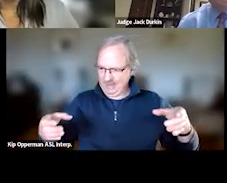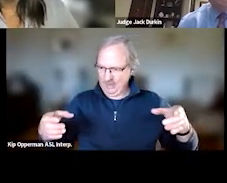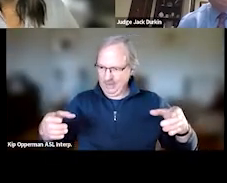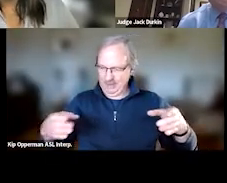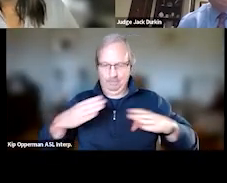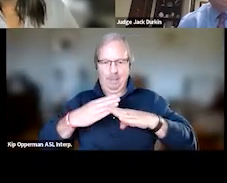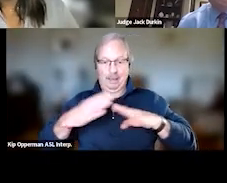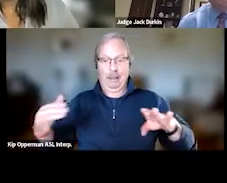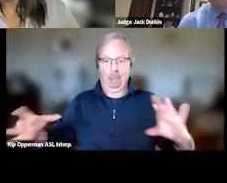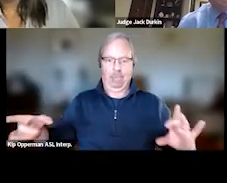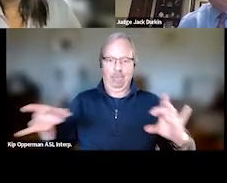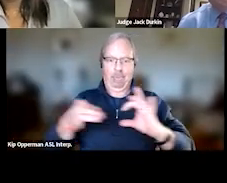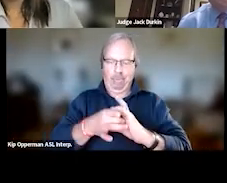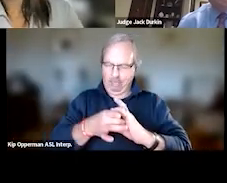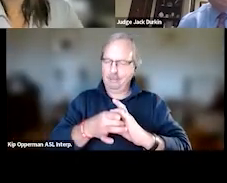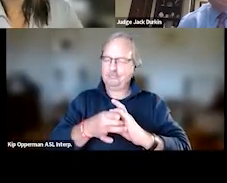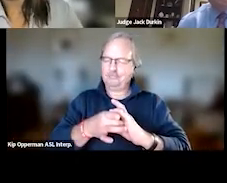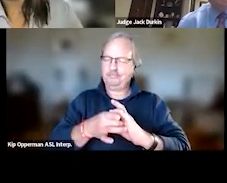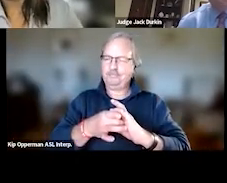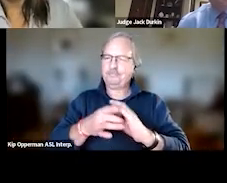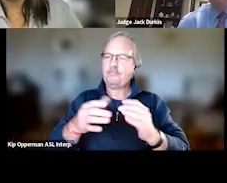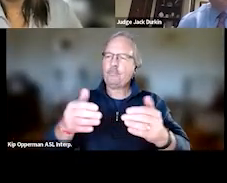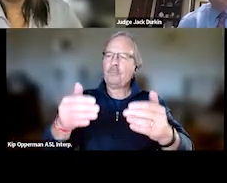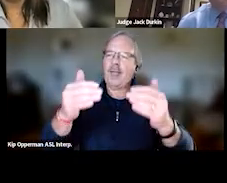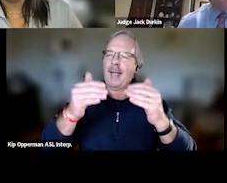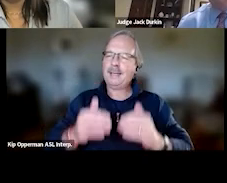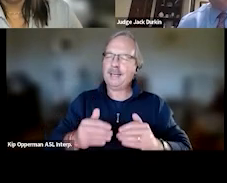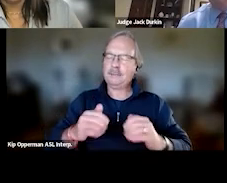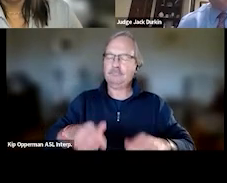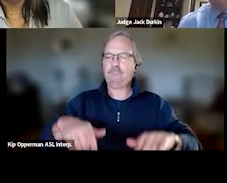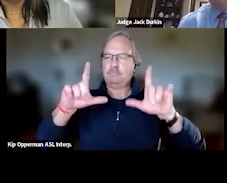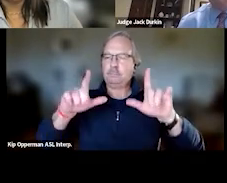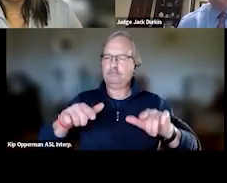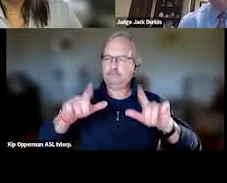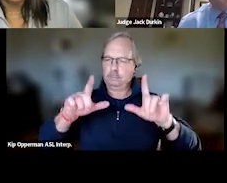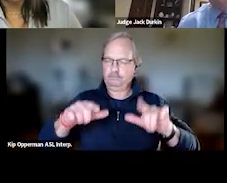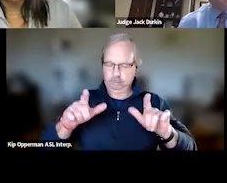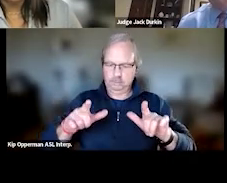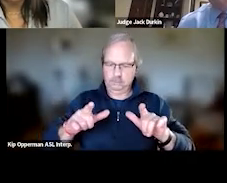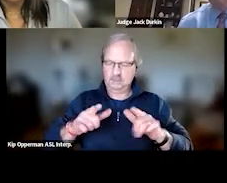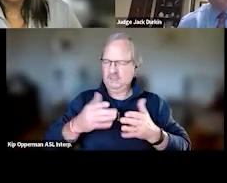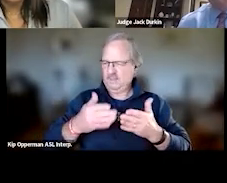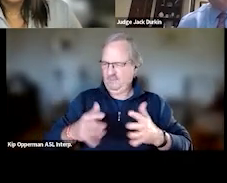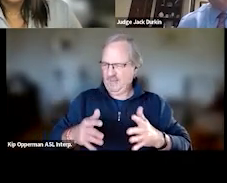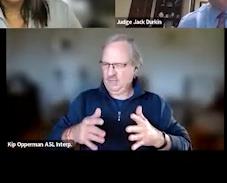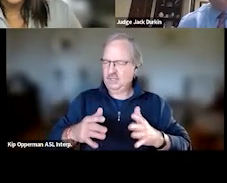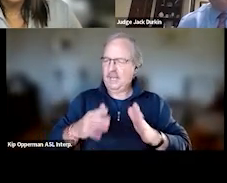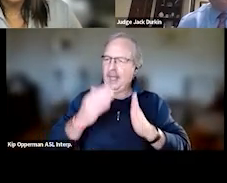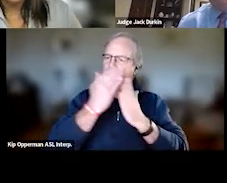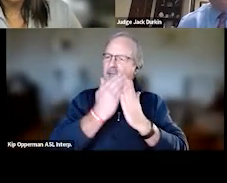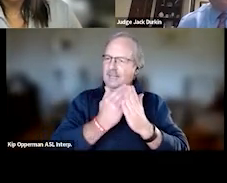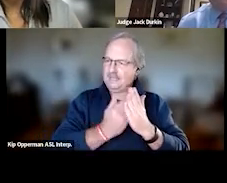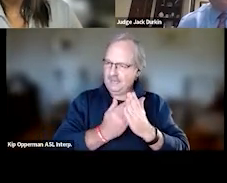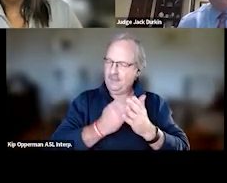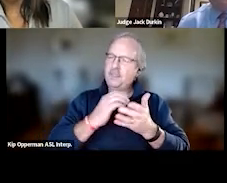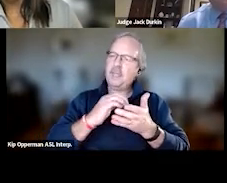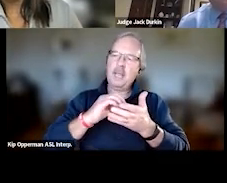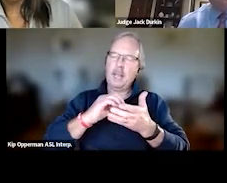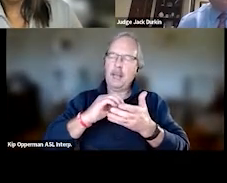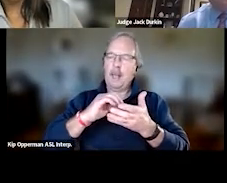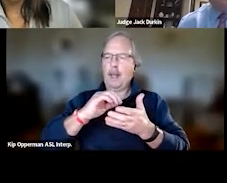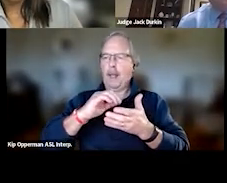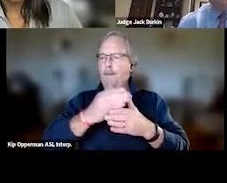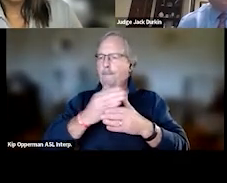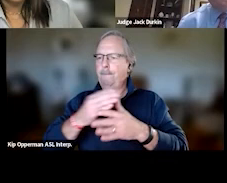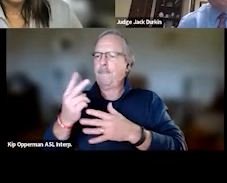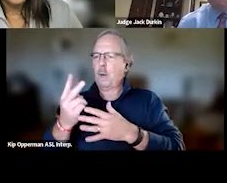each other. Our next couple slides to close us out are a listing of the ECHO partnerships that we established